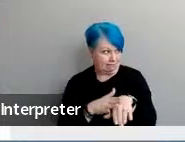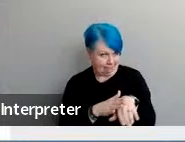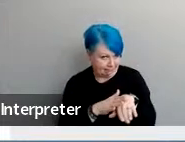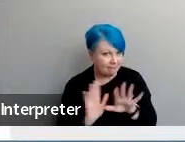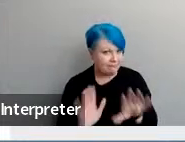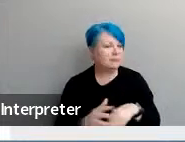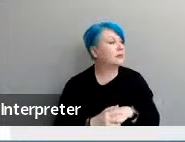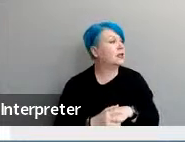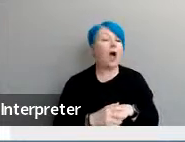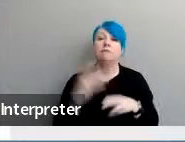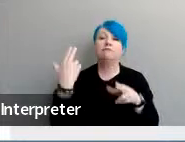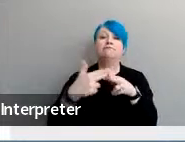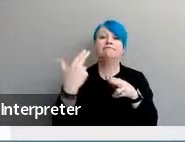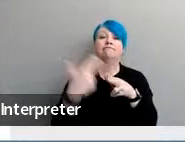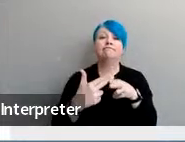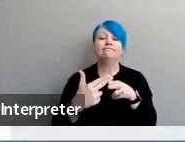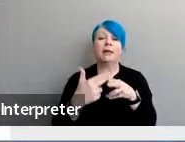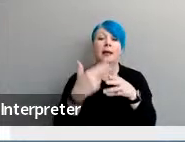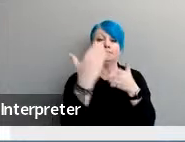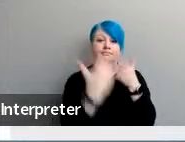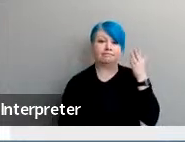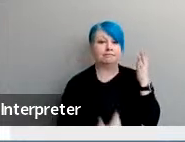Roll call, please.